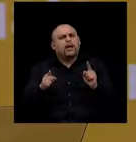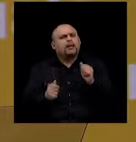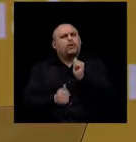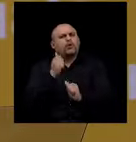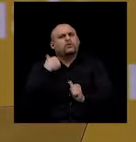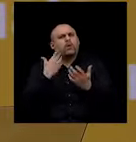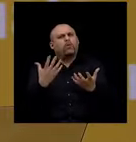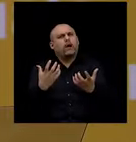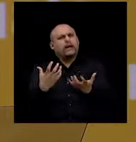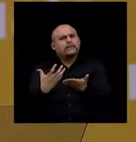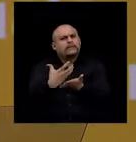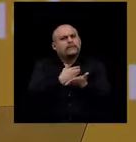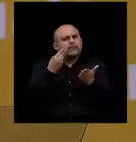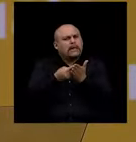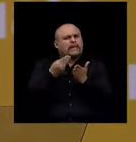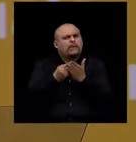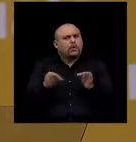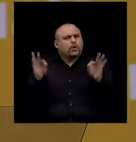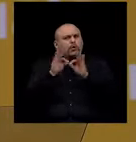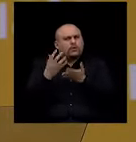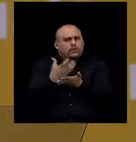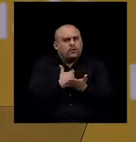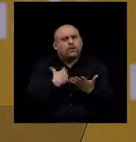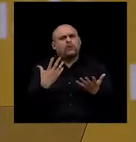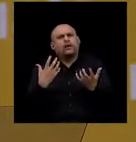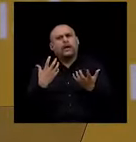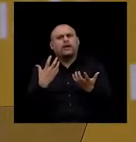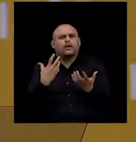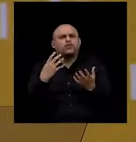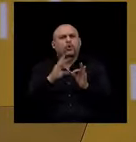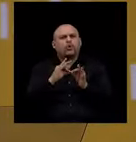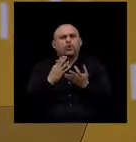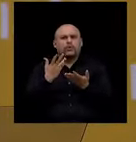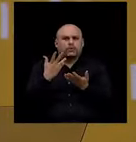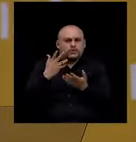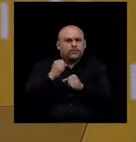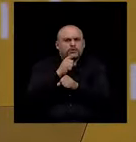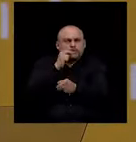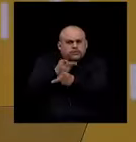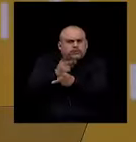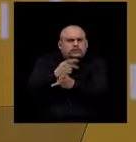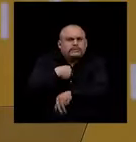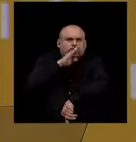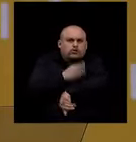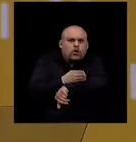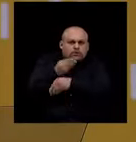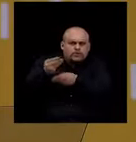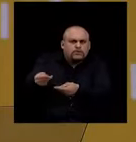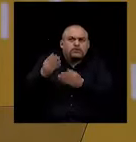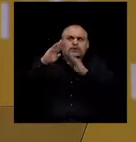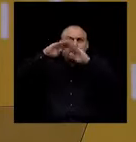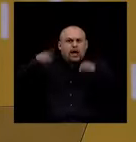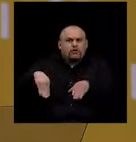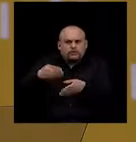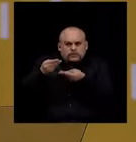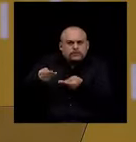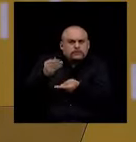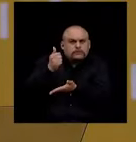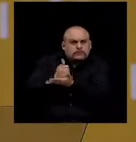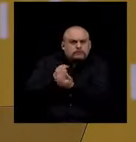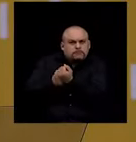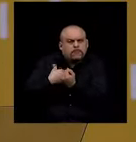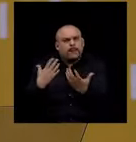wanted to make money, right? I wanted to put a roof over her head.